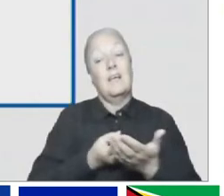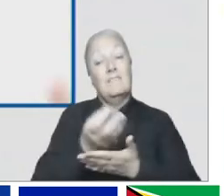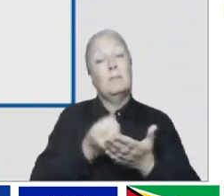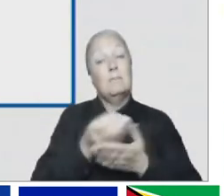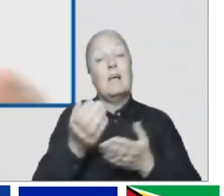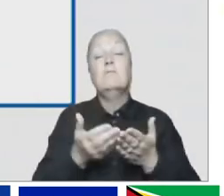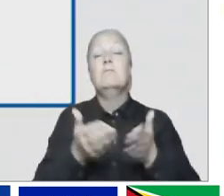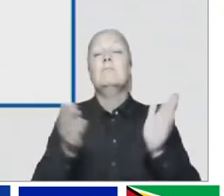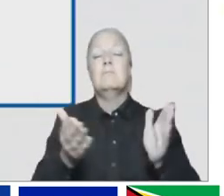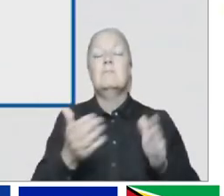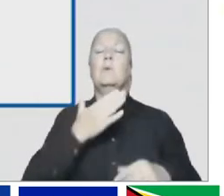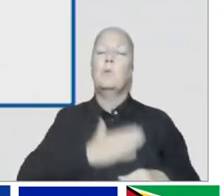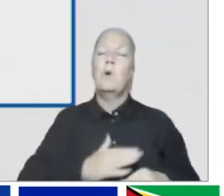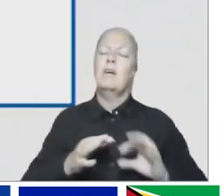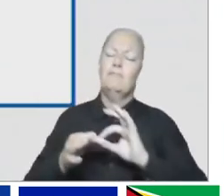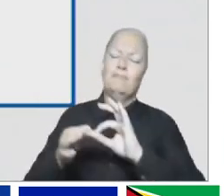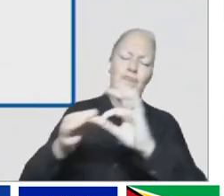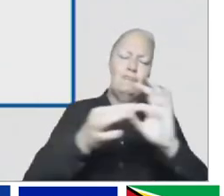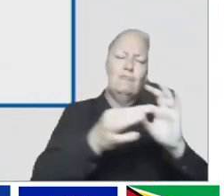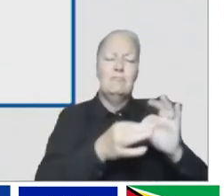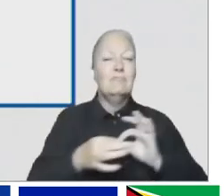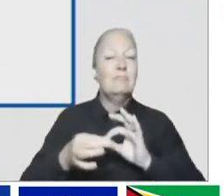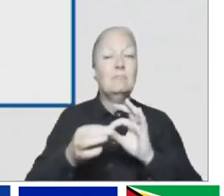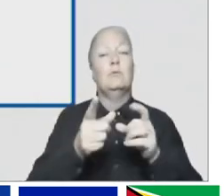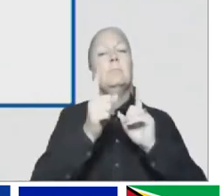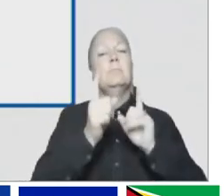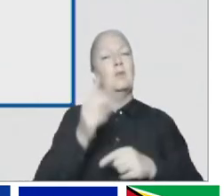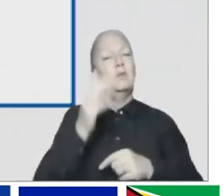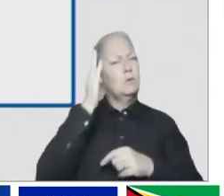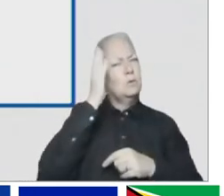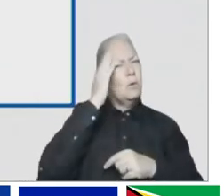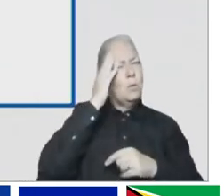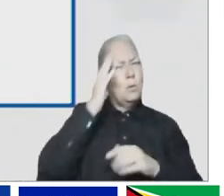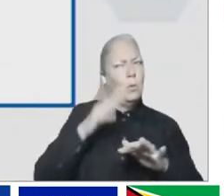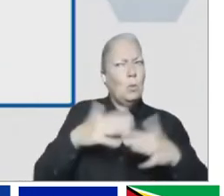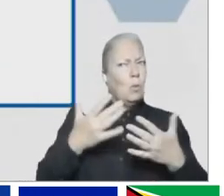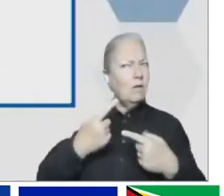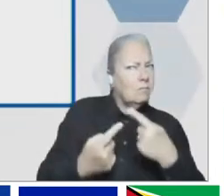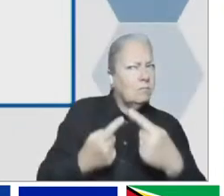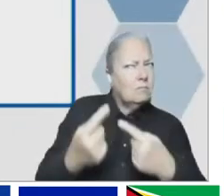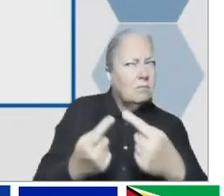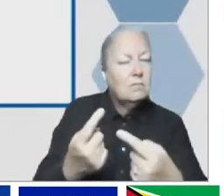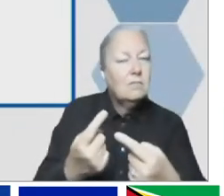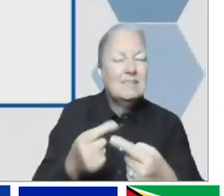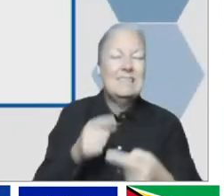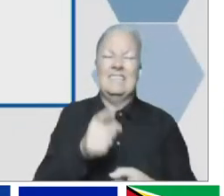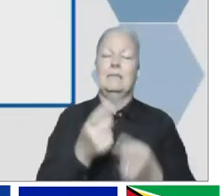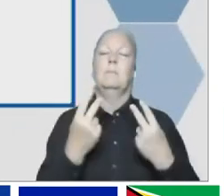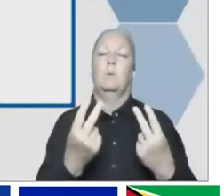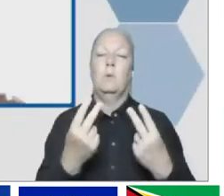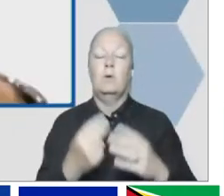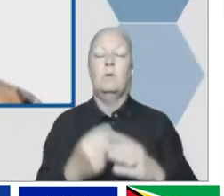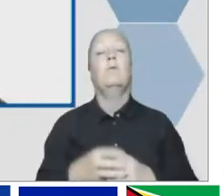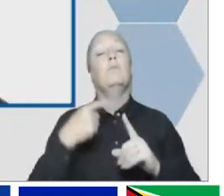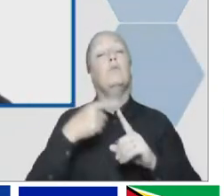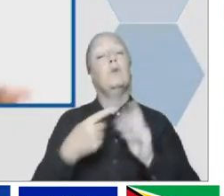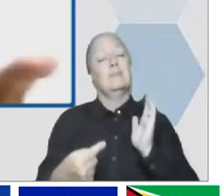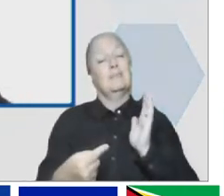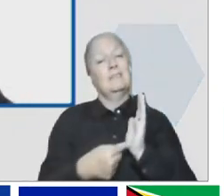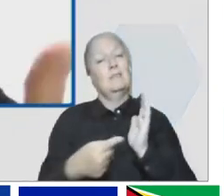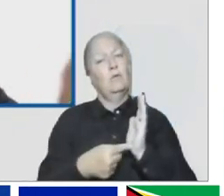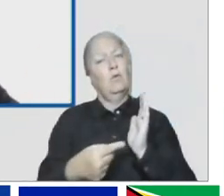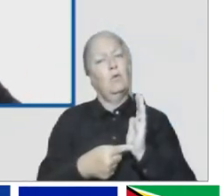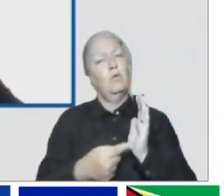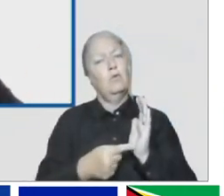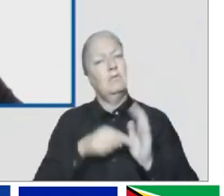to know what is happening. I think that's very important. And I think the lesson of technology infusion, that we have, those